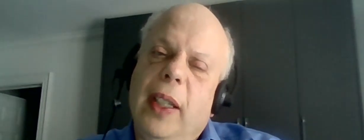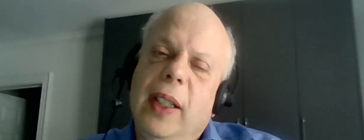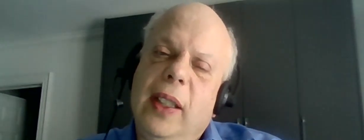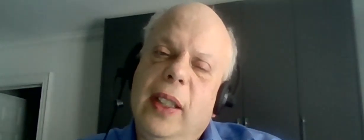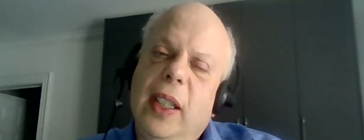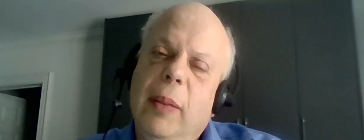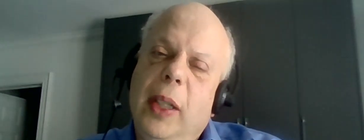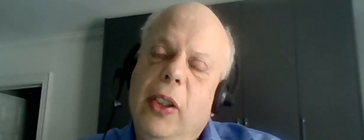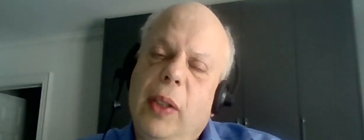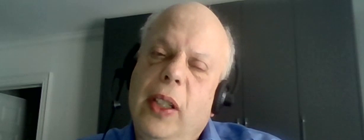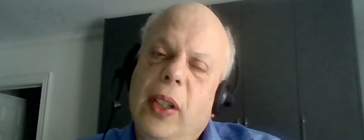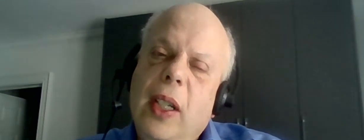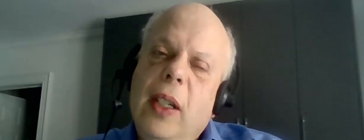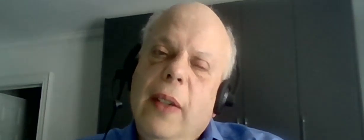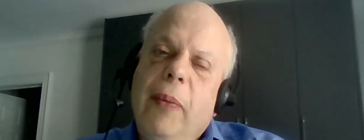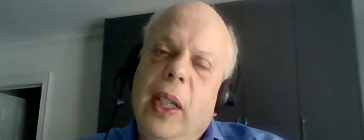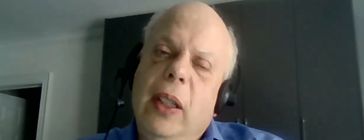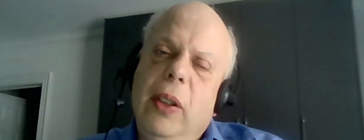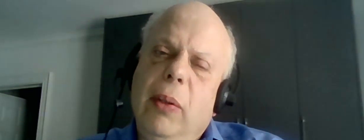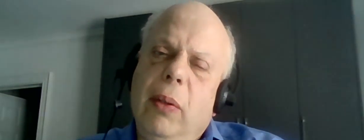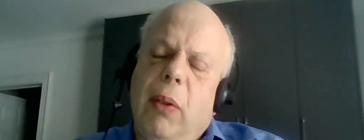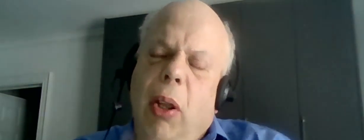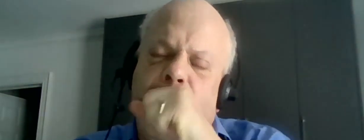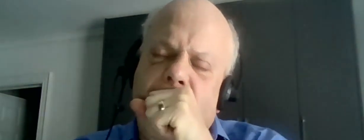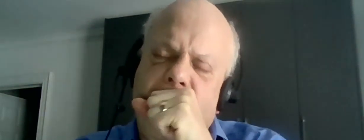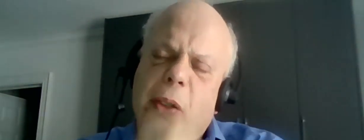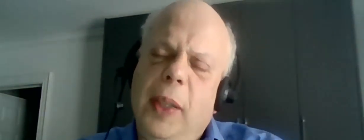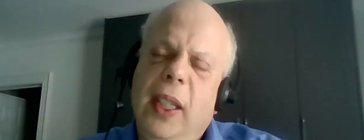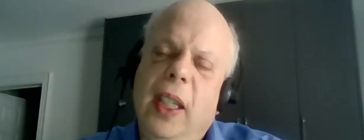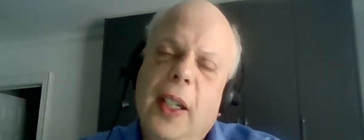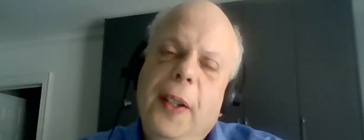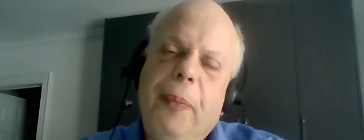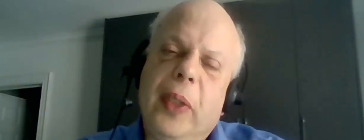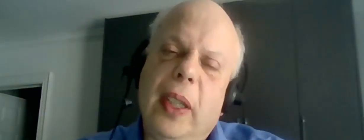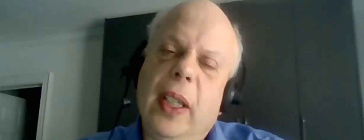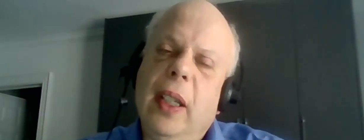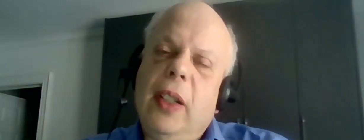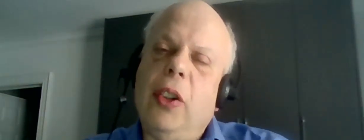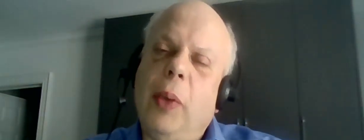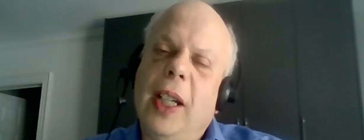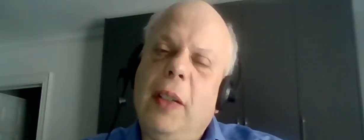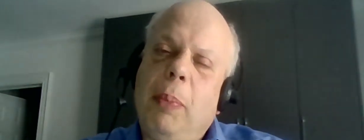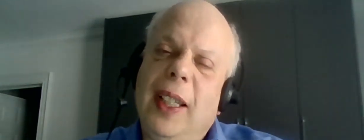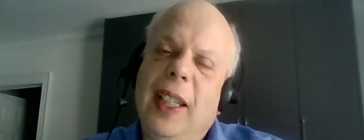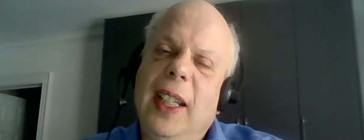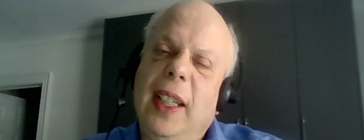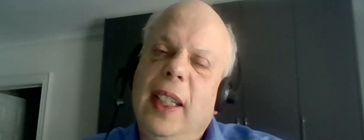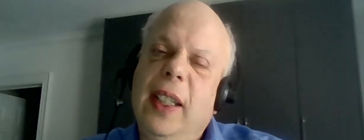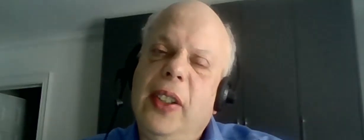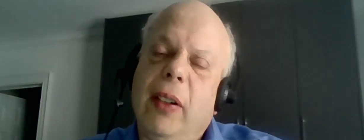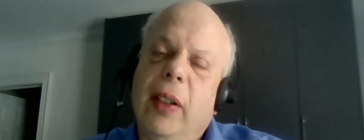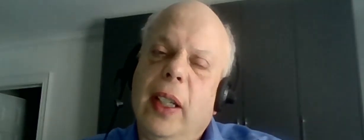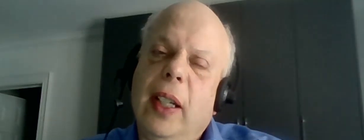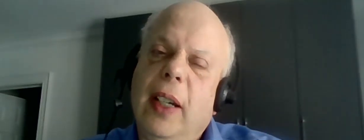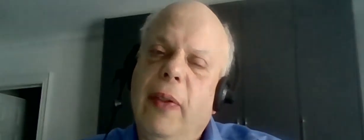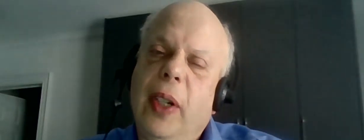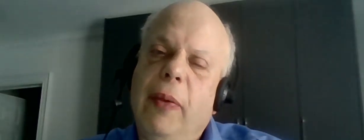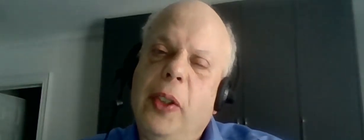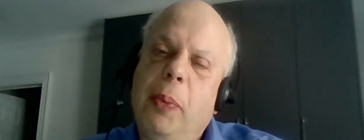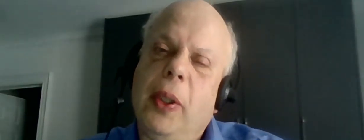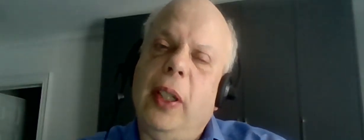government, that is to say, the ministries that do, excuse me, the direct planning in this area